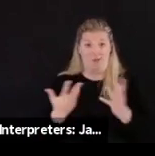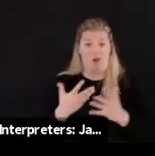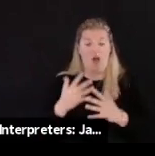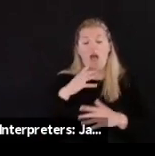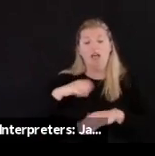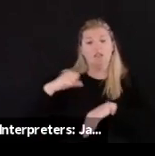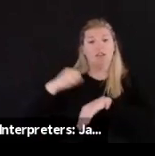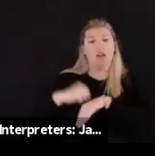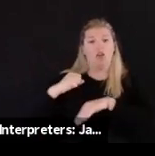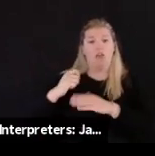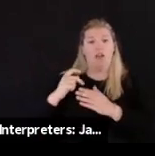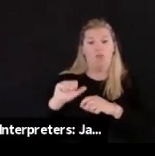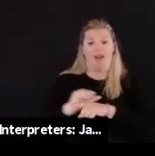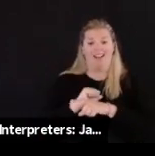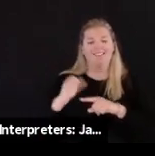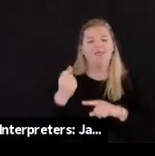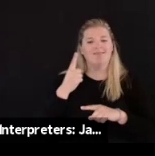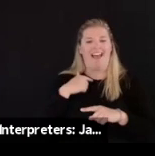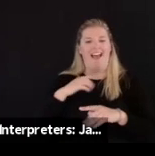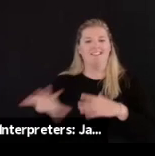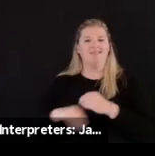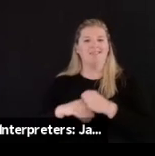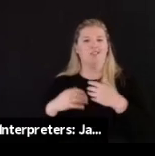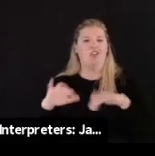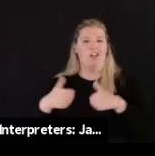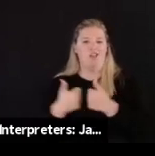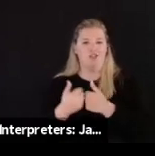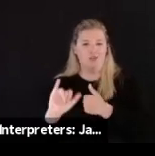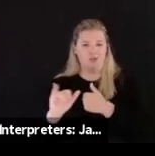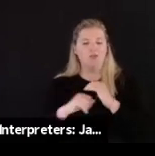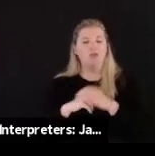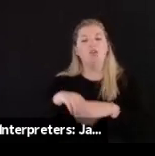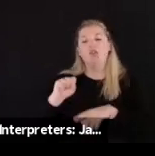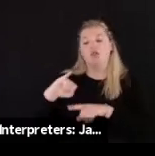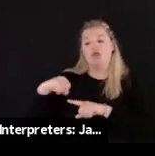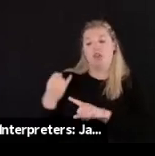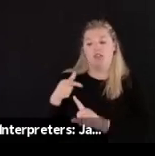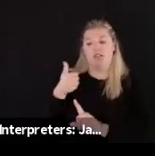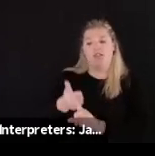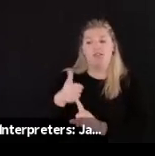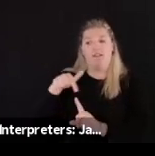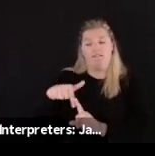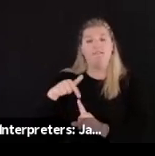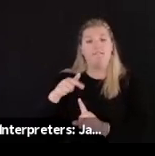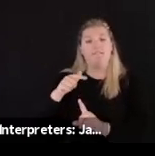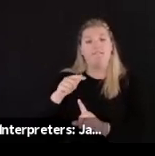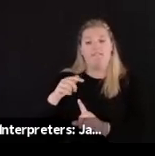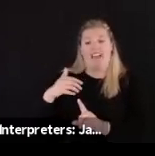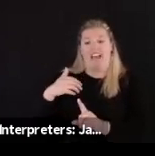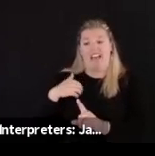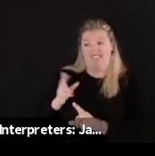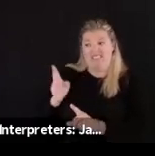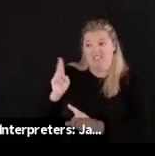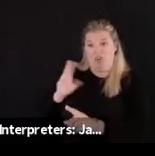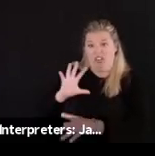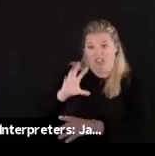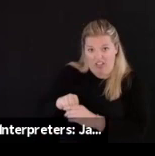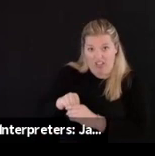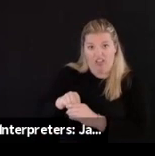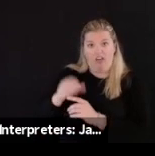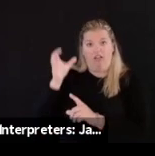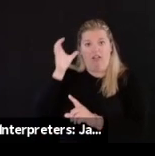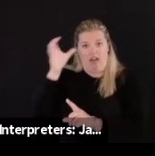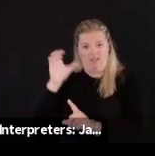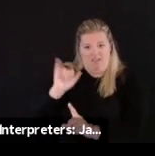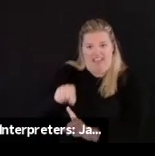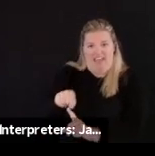is fraught with challenges. Social justice is contextually bound and historically driven concept. So depending on